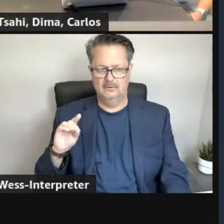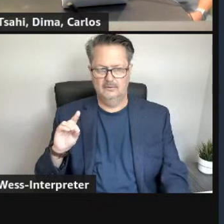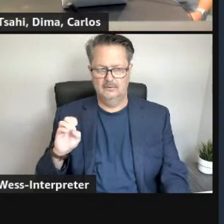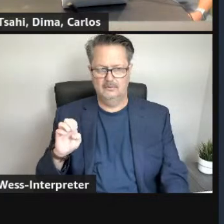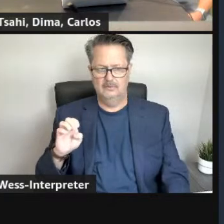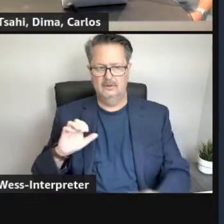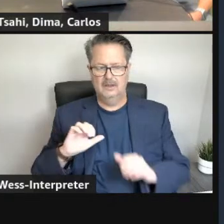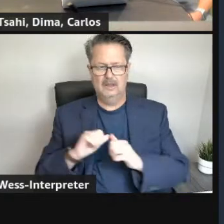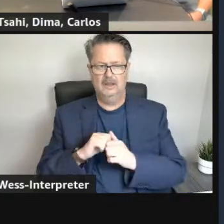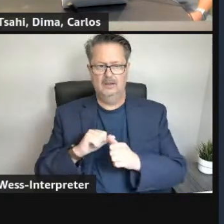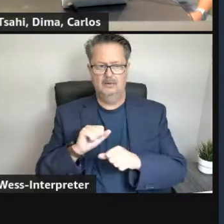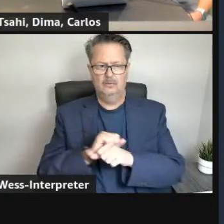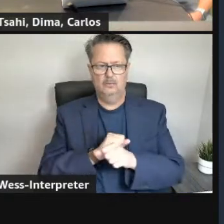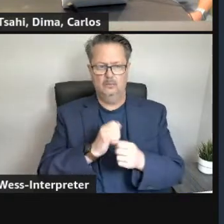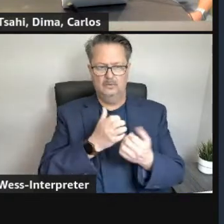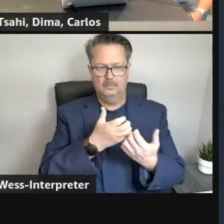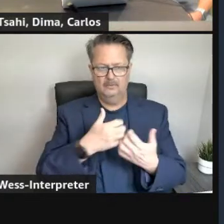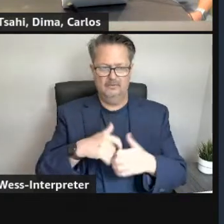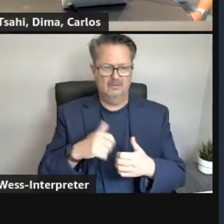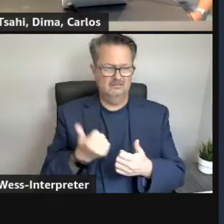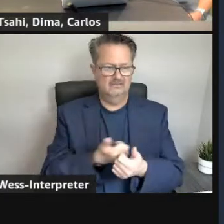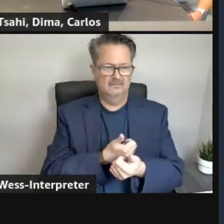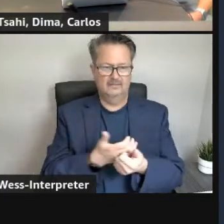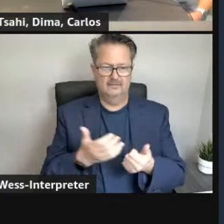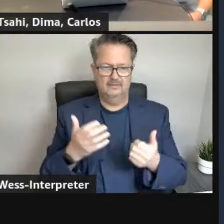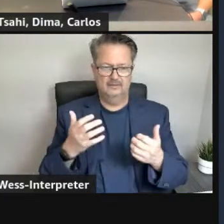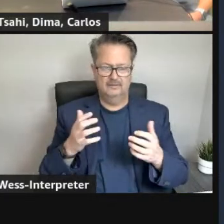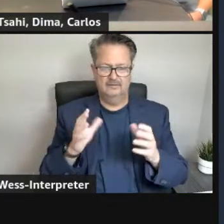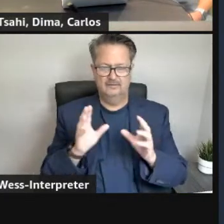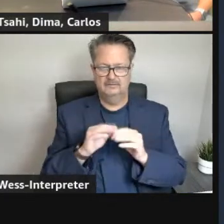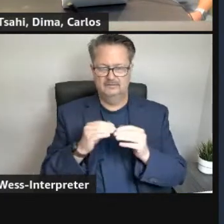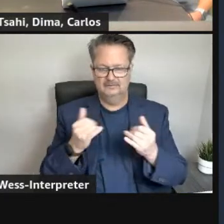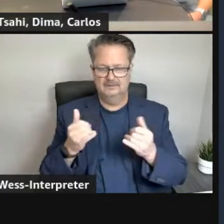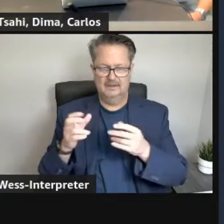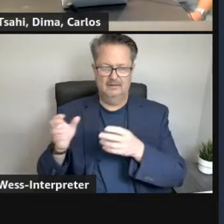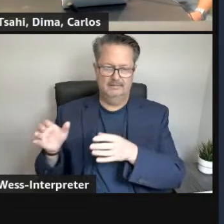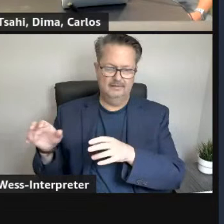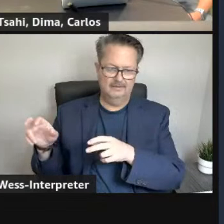that's everything for the session. And now let's move to the Jam Challenge.